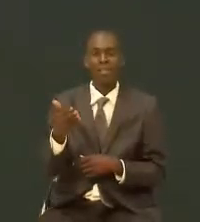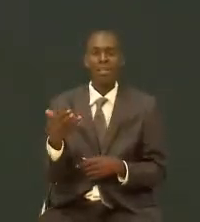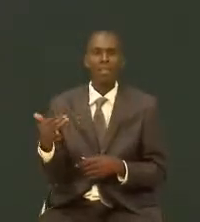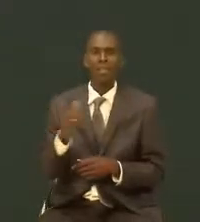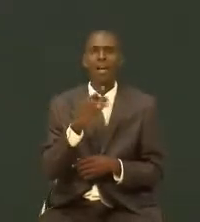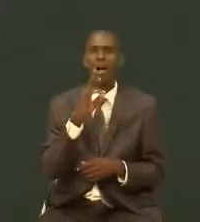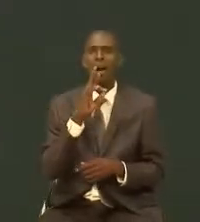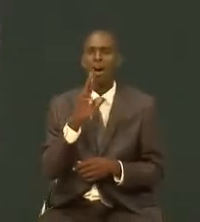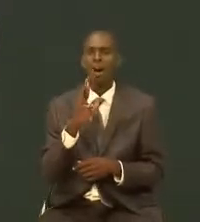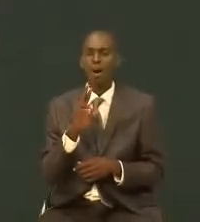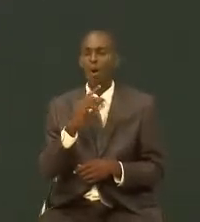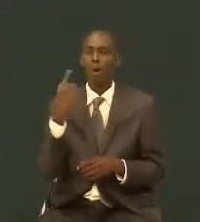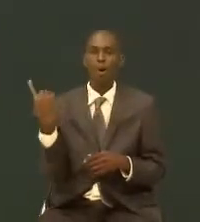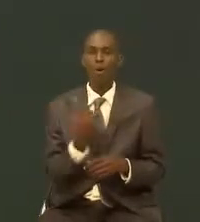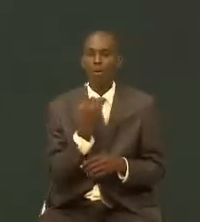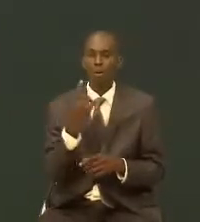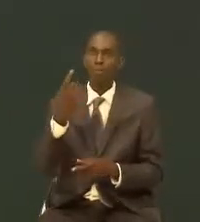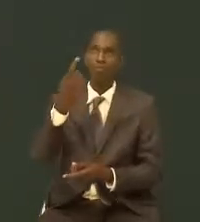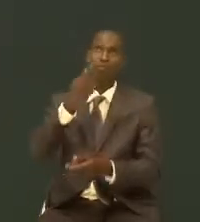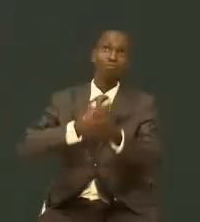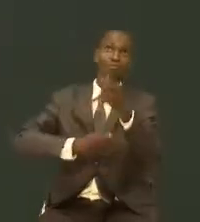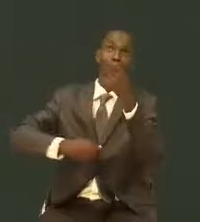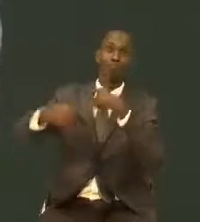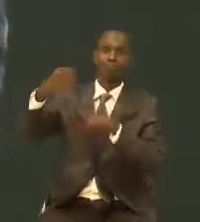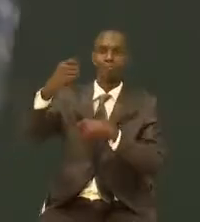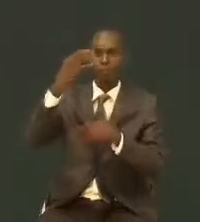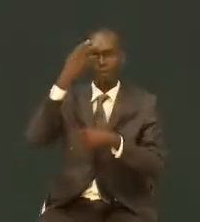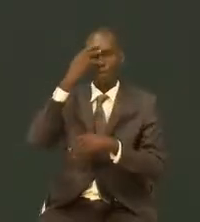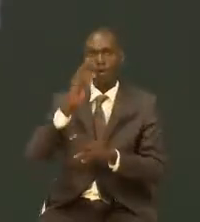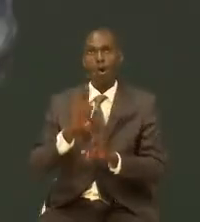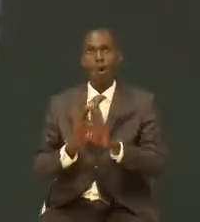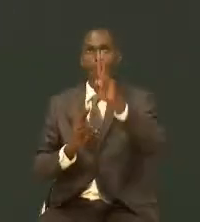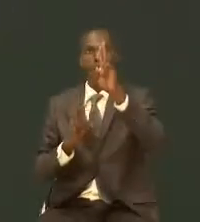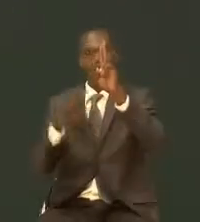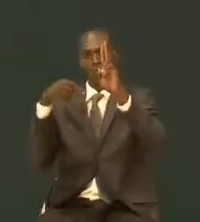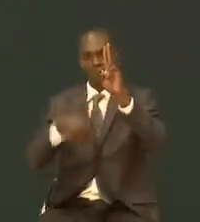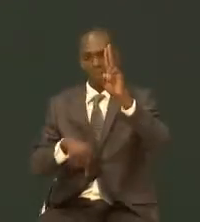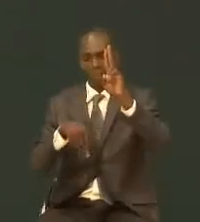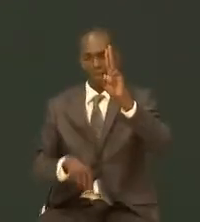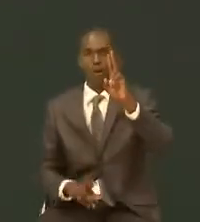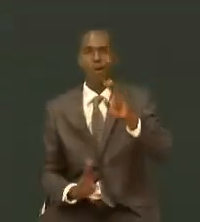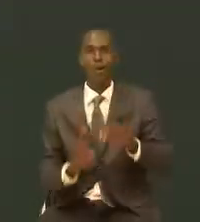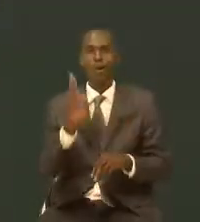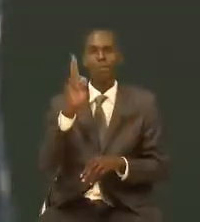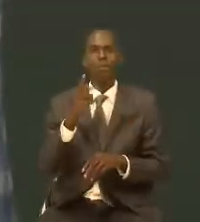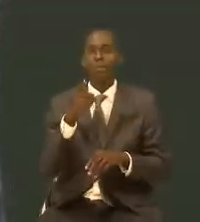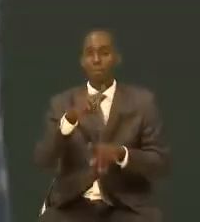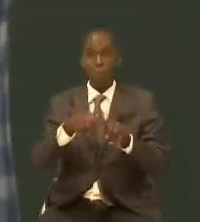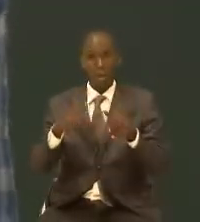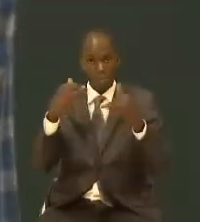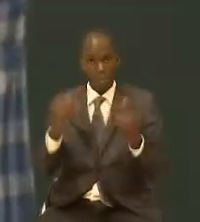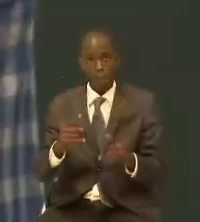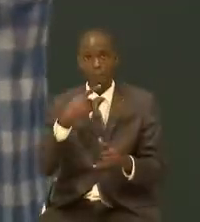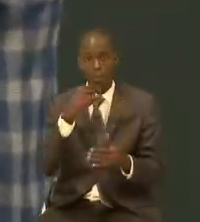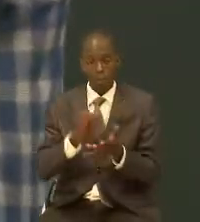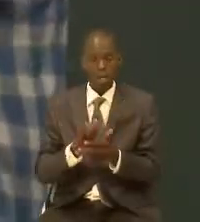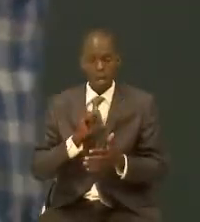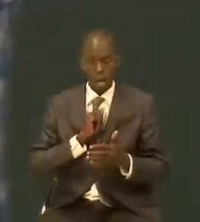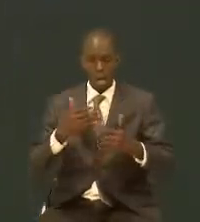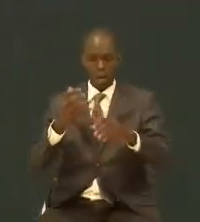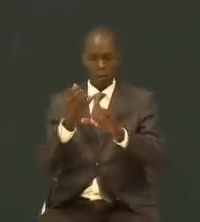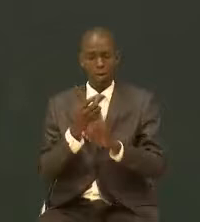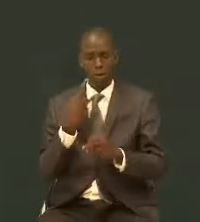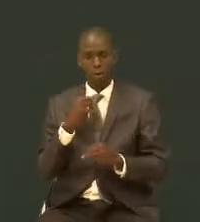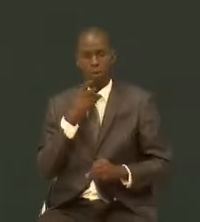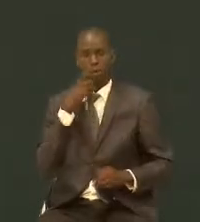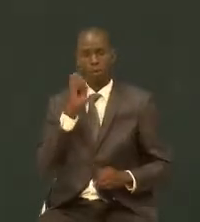now you say i have the command and the command is given to me and it says strange upright